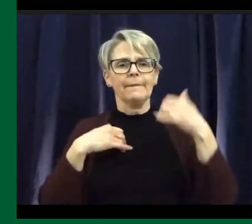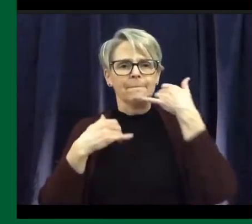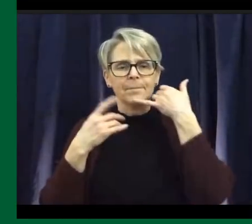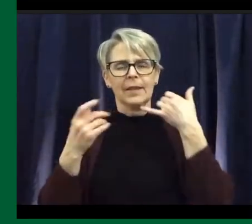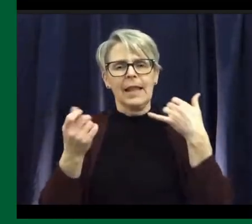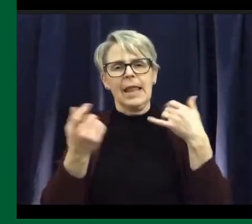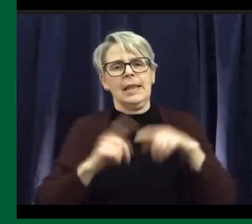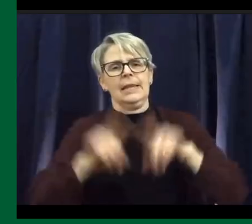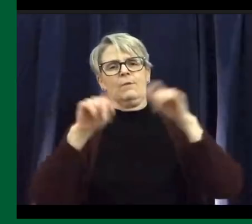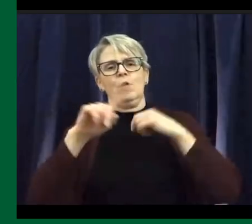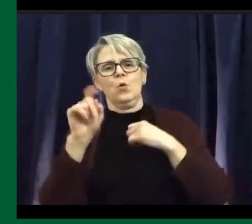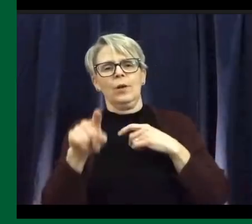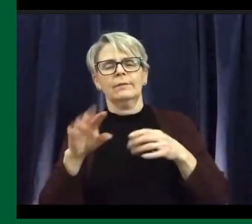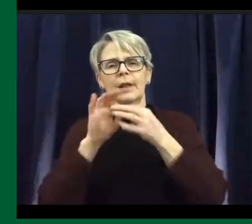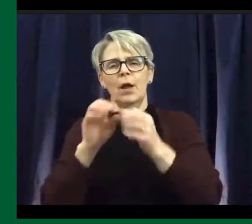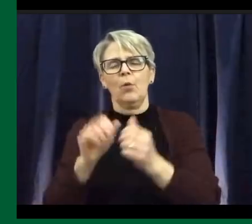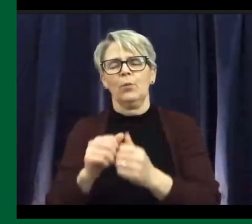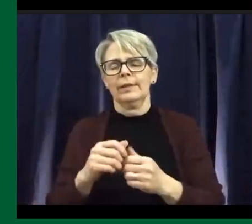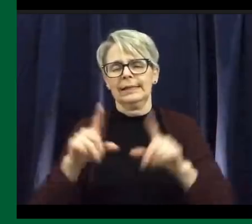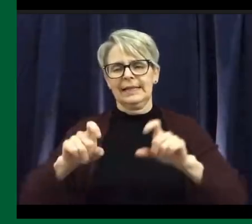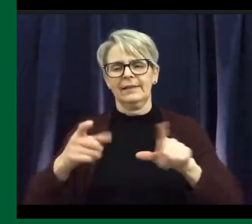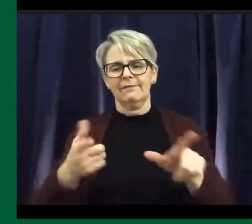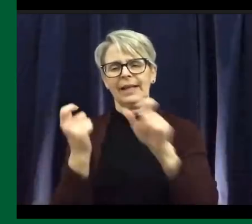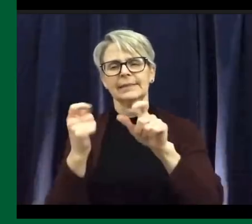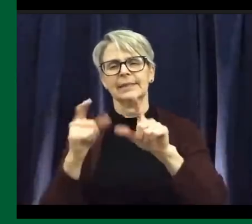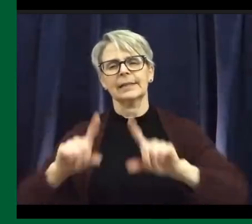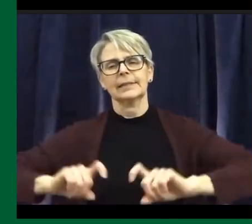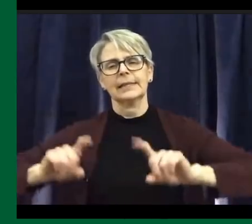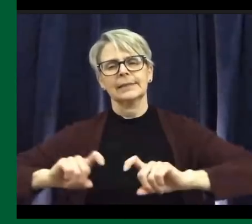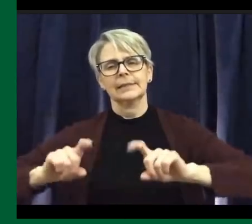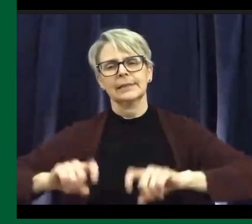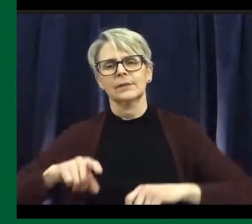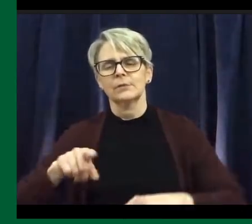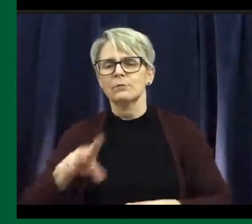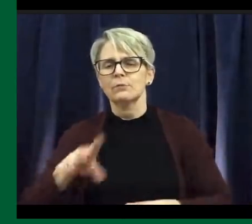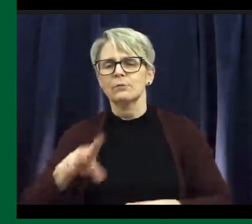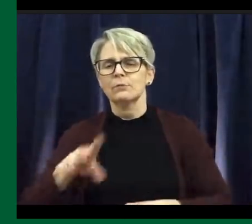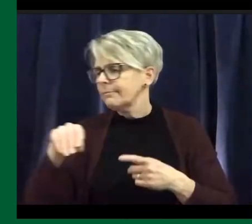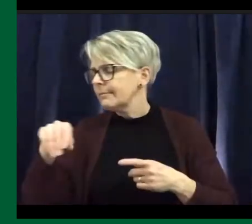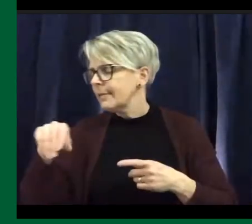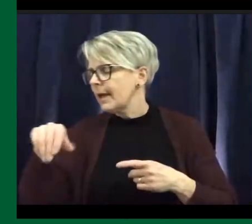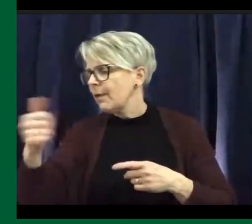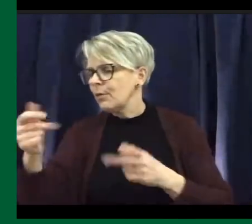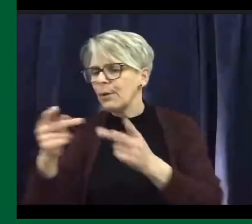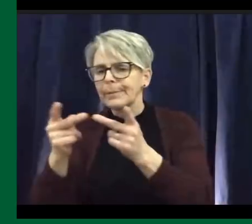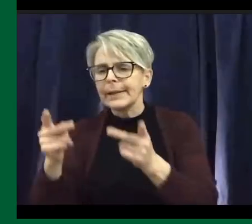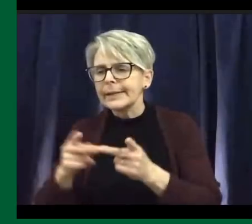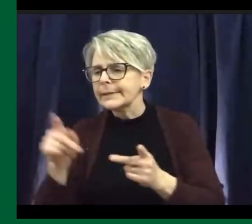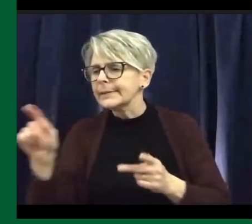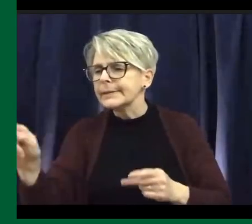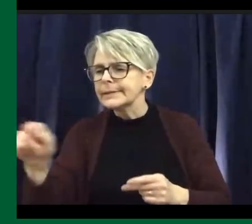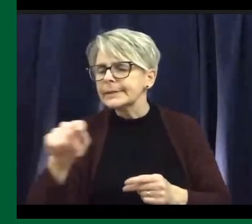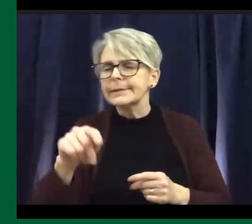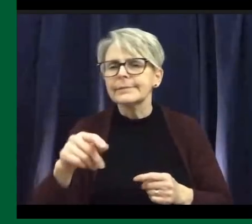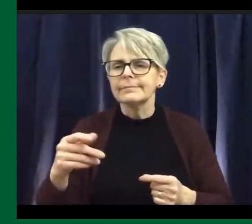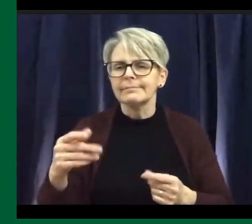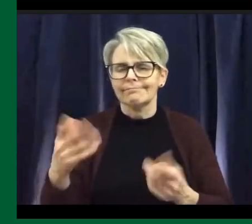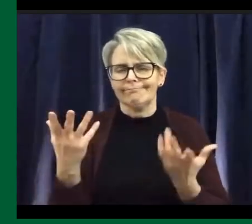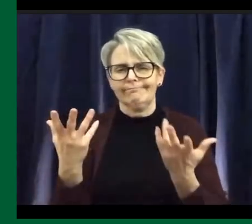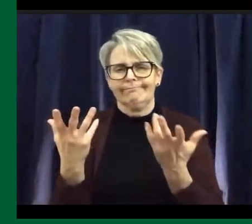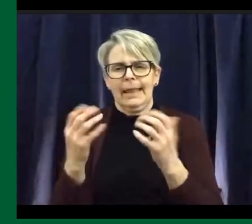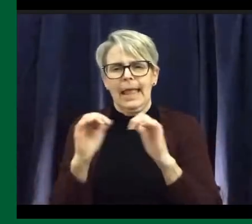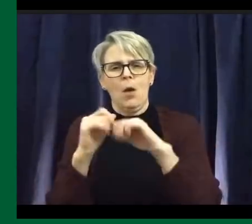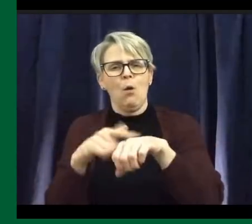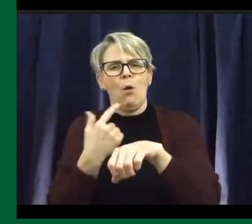the rapid testing. Talked about places getting certified to be able to distribute these. I guess how long will it take them to